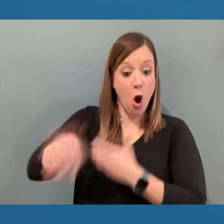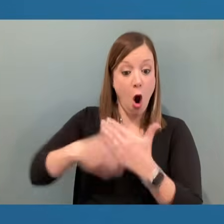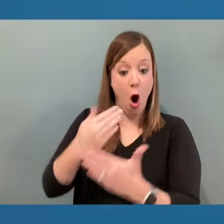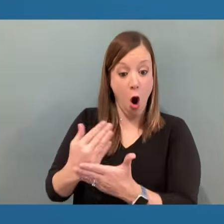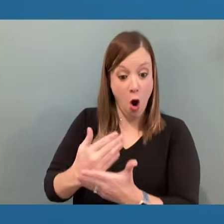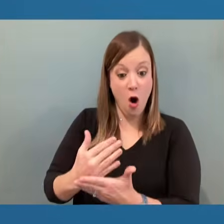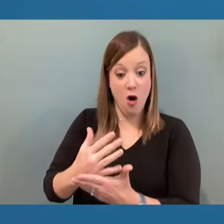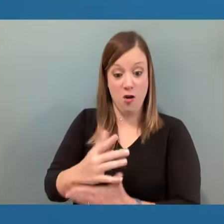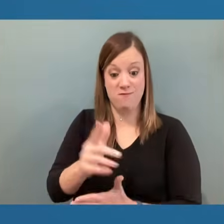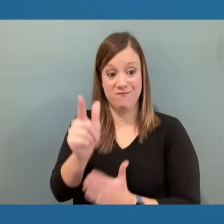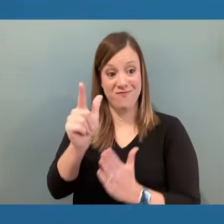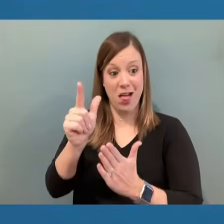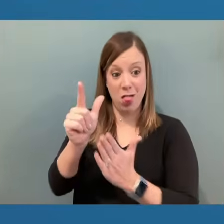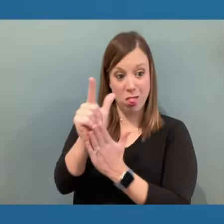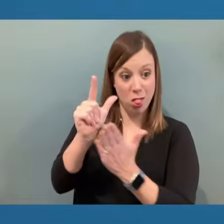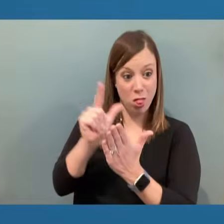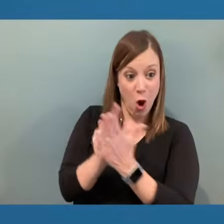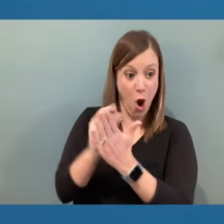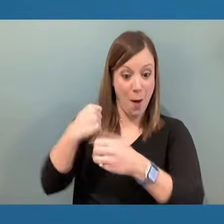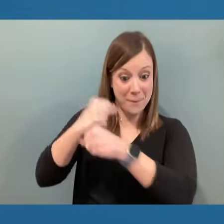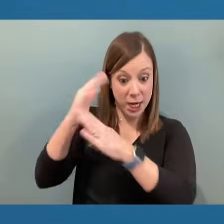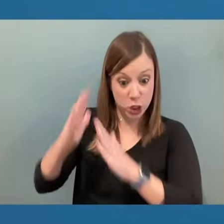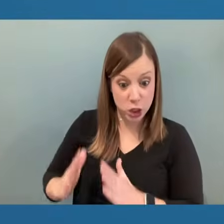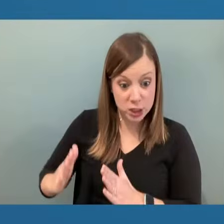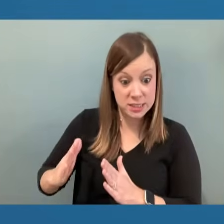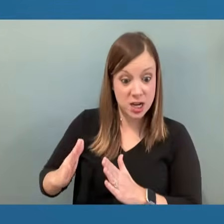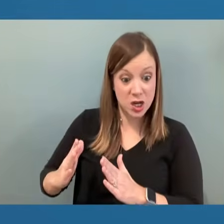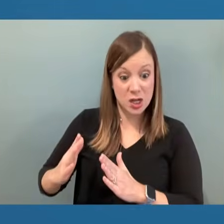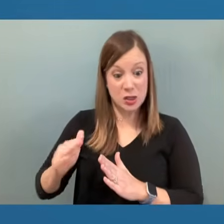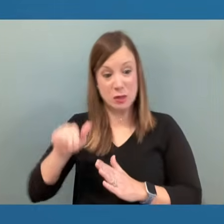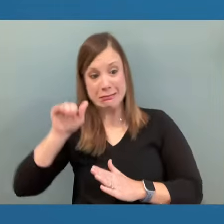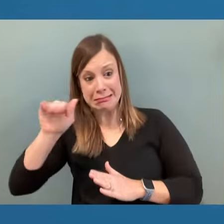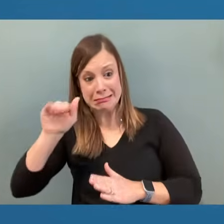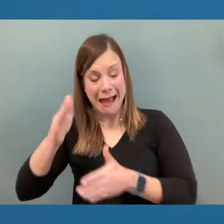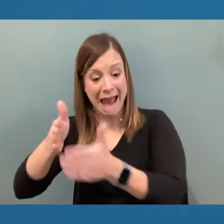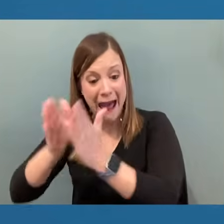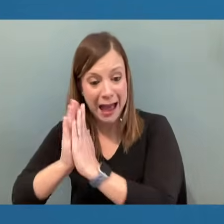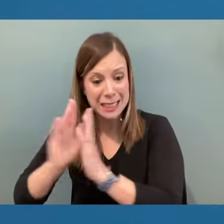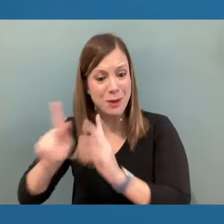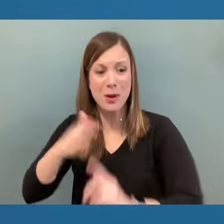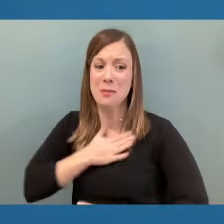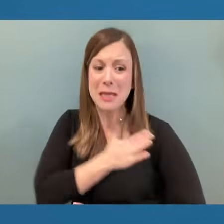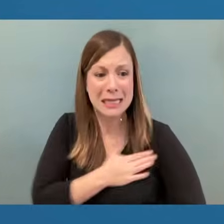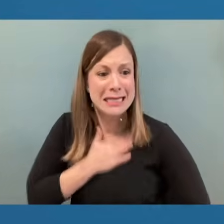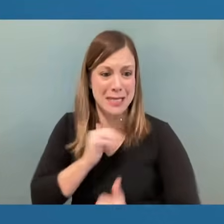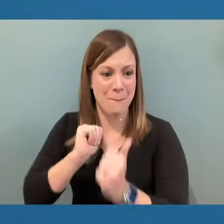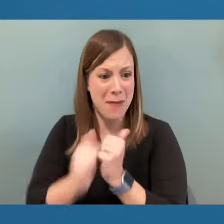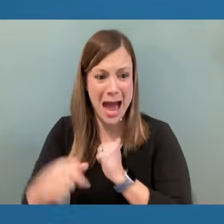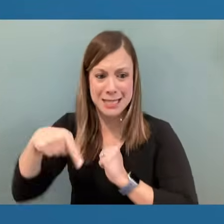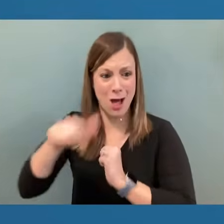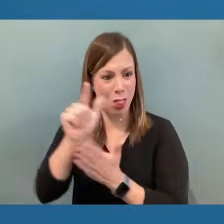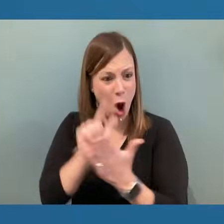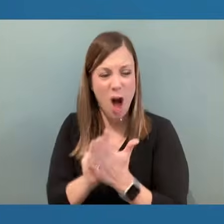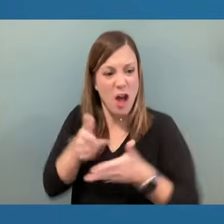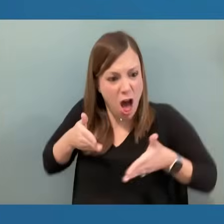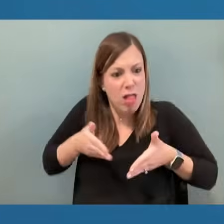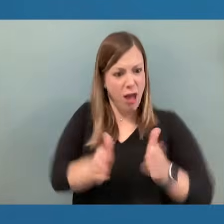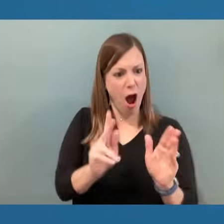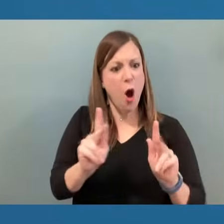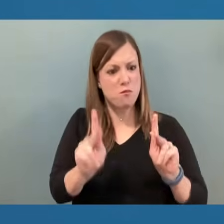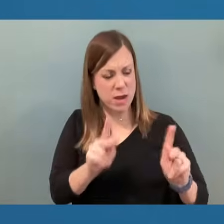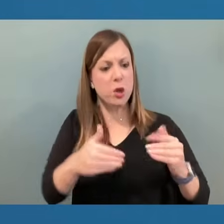that choice here in New York. And so I'm so glad, my son and I are so grateful to